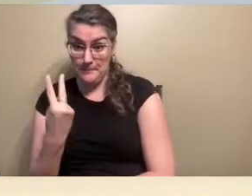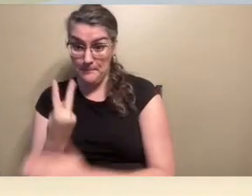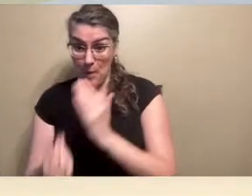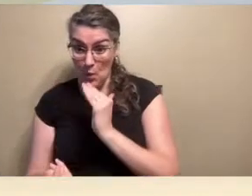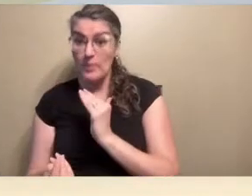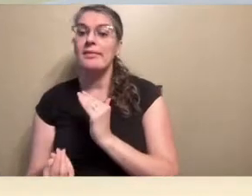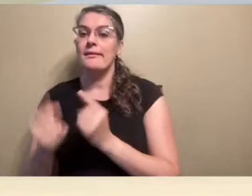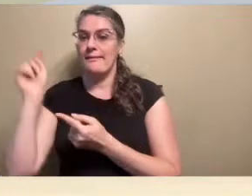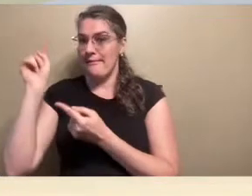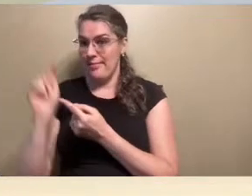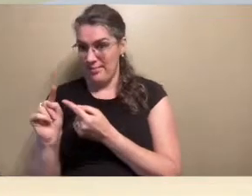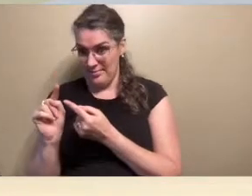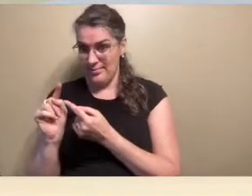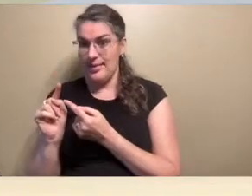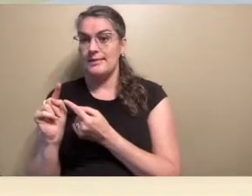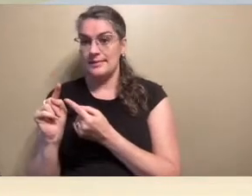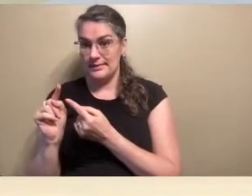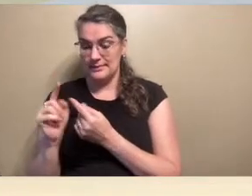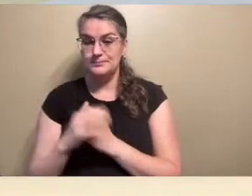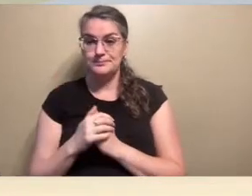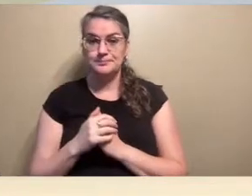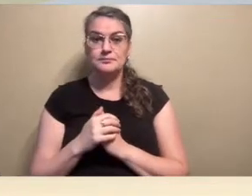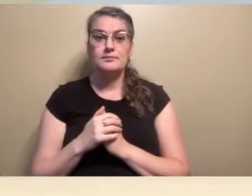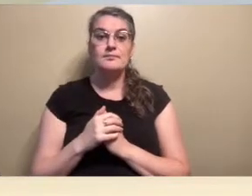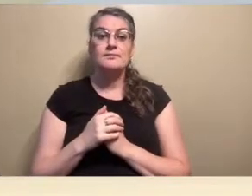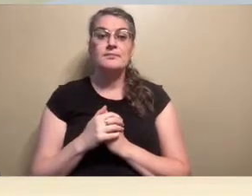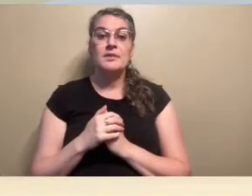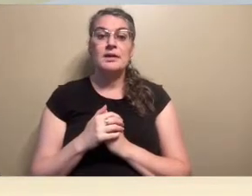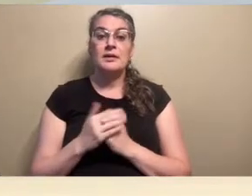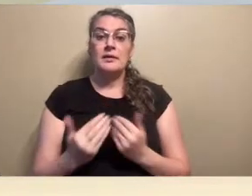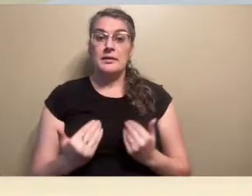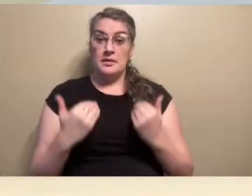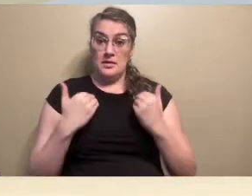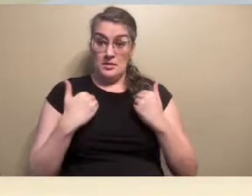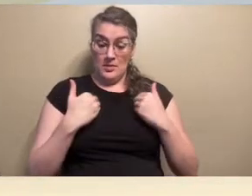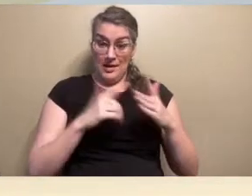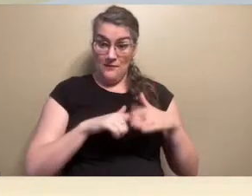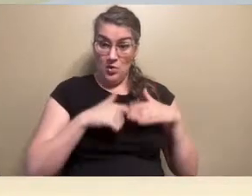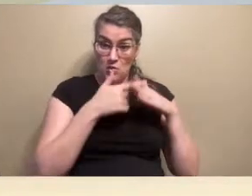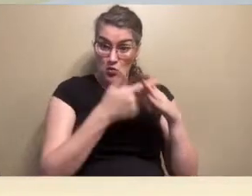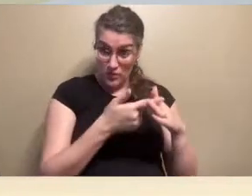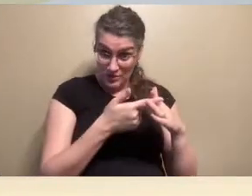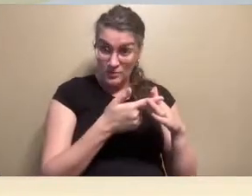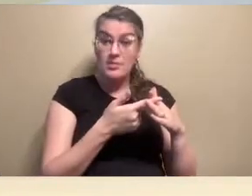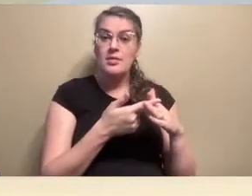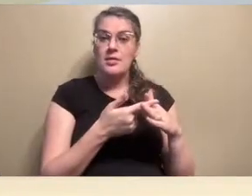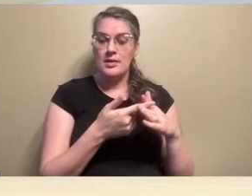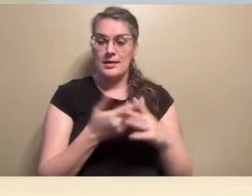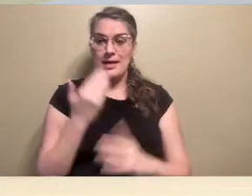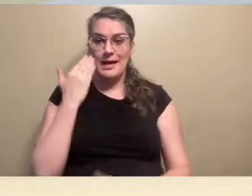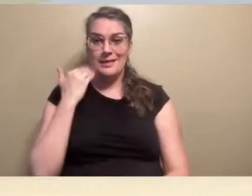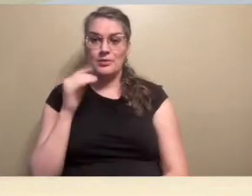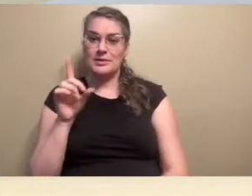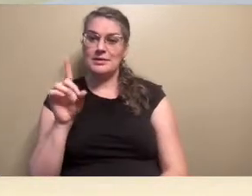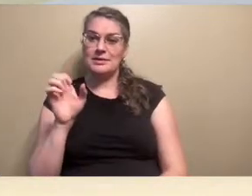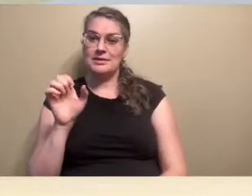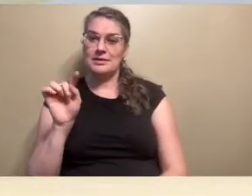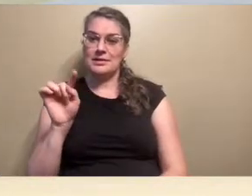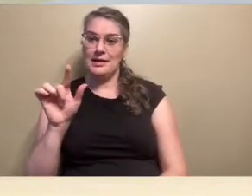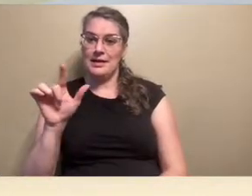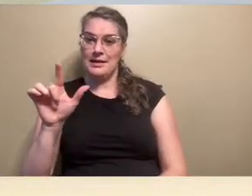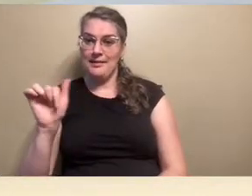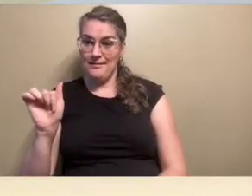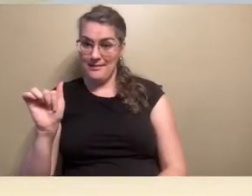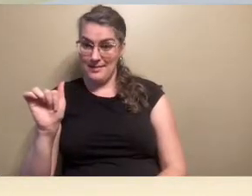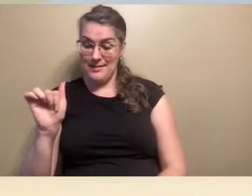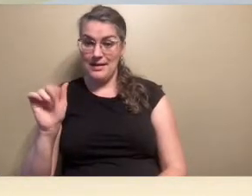28 of our cases have been identified as the Alpha variant, and 3 have been sequenced as the highly contagious and more virulent